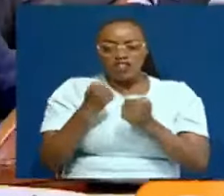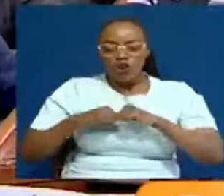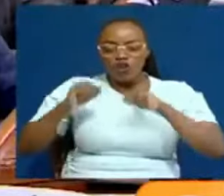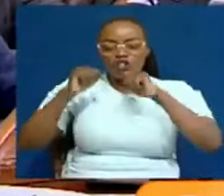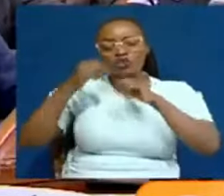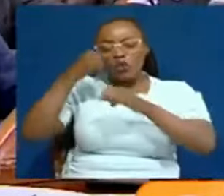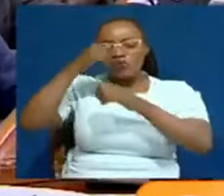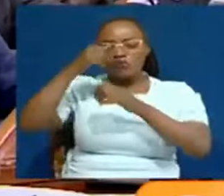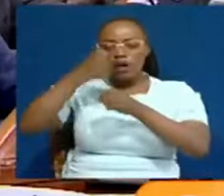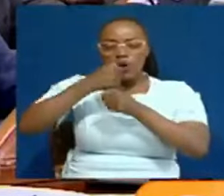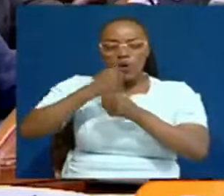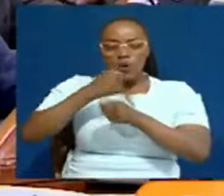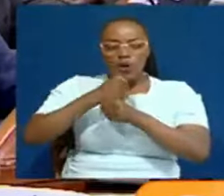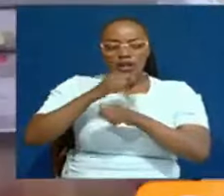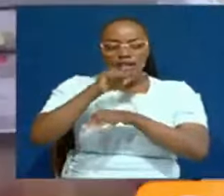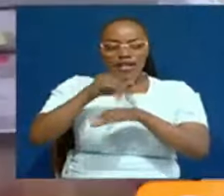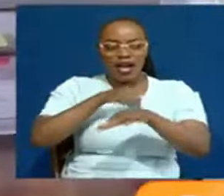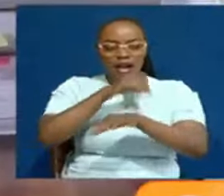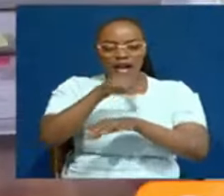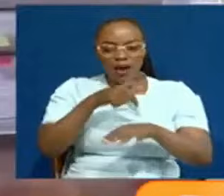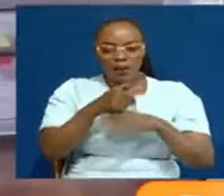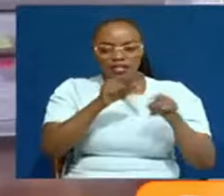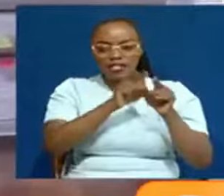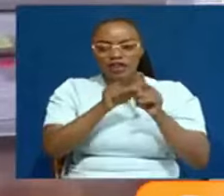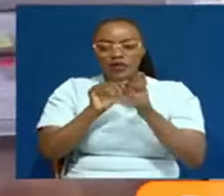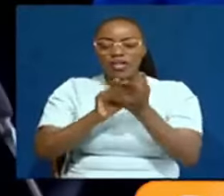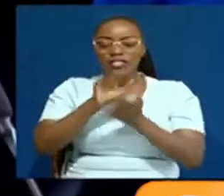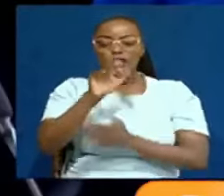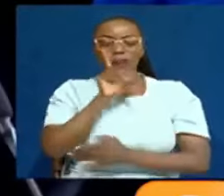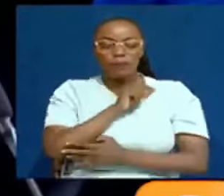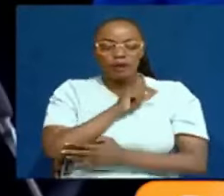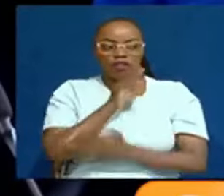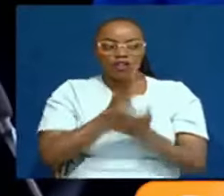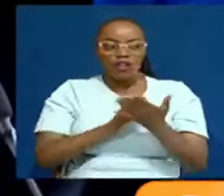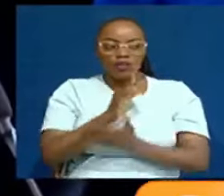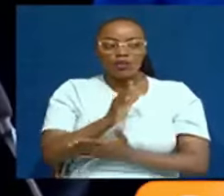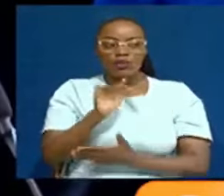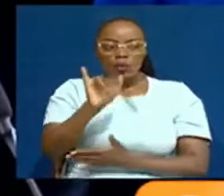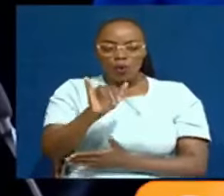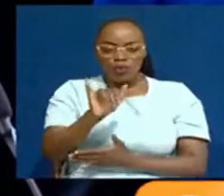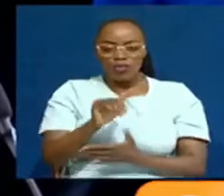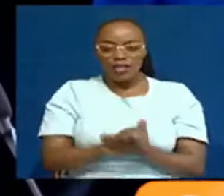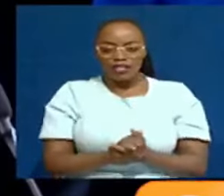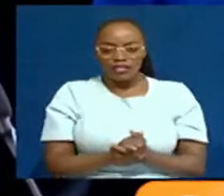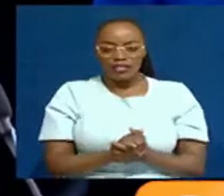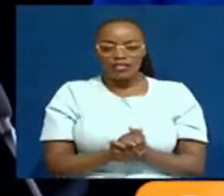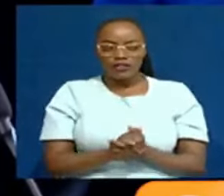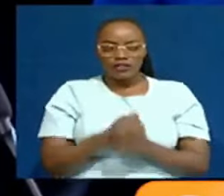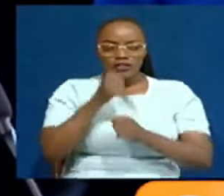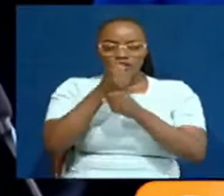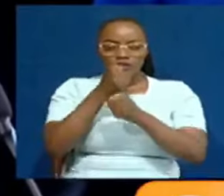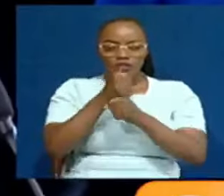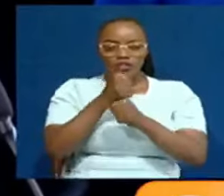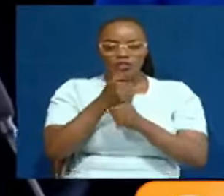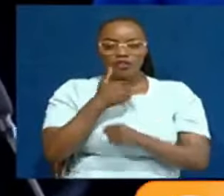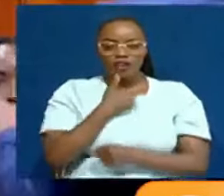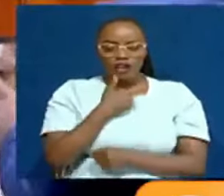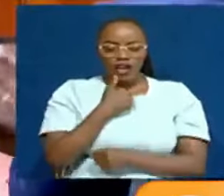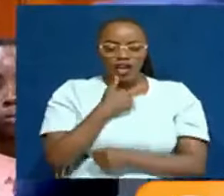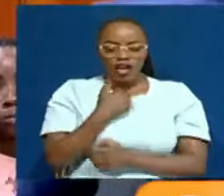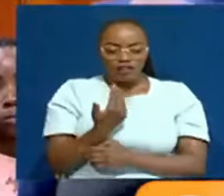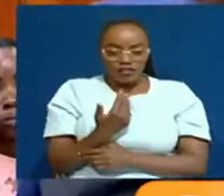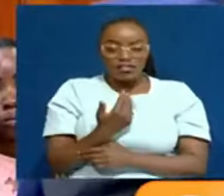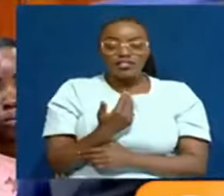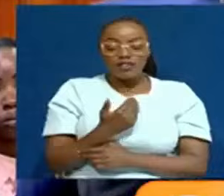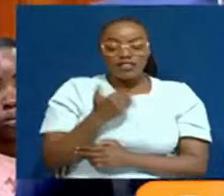working hours after an application was submitted by the Attorney General seeking to vacate conservatory orders issued